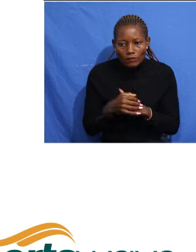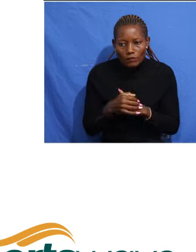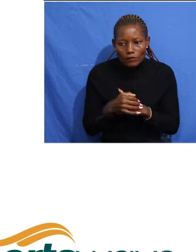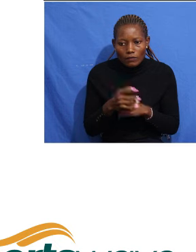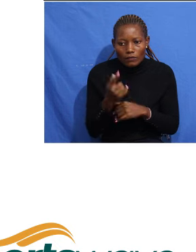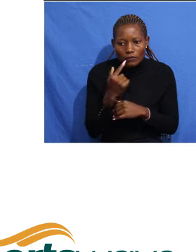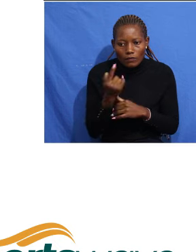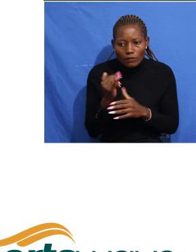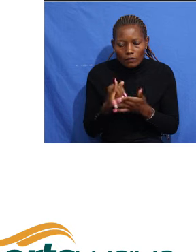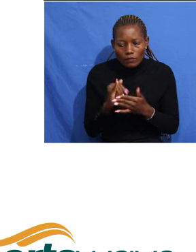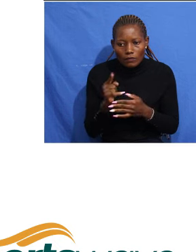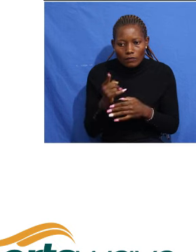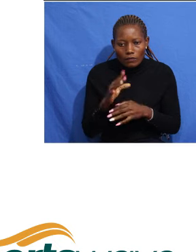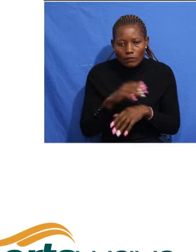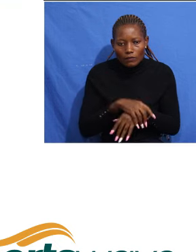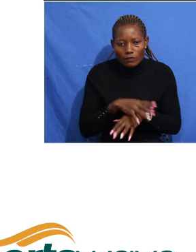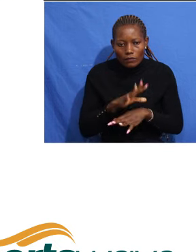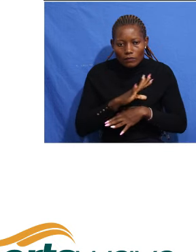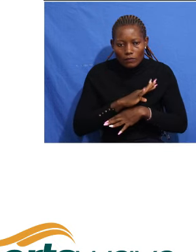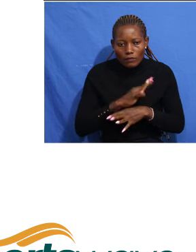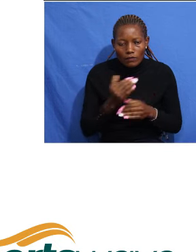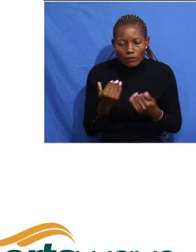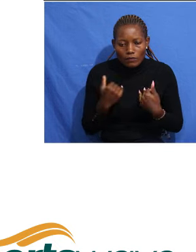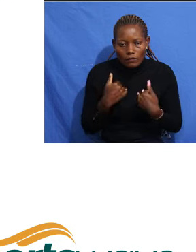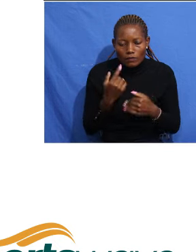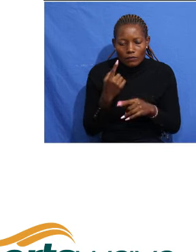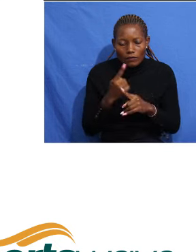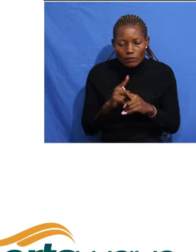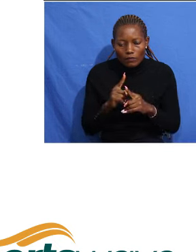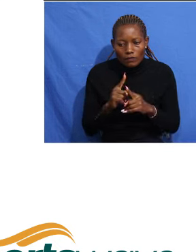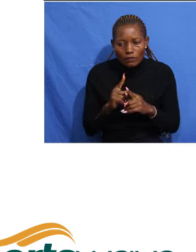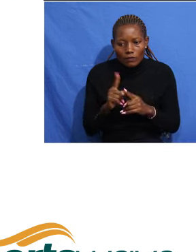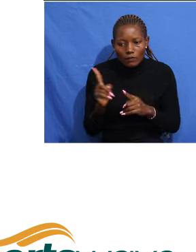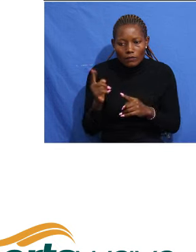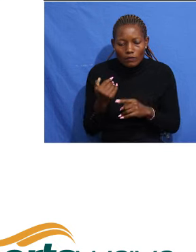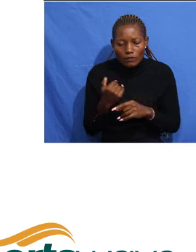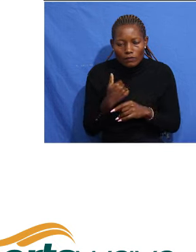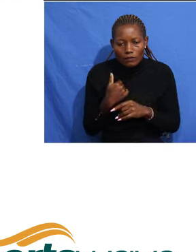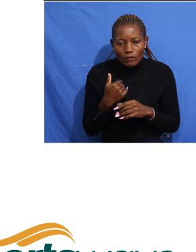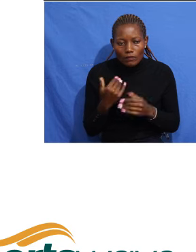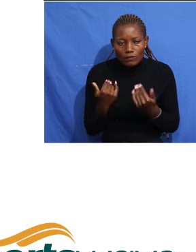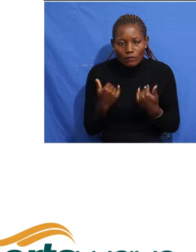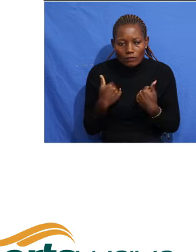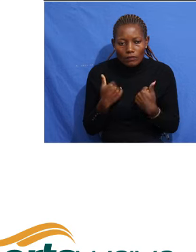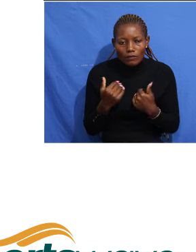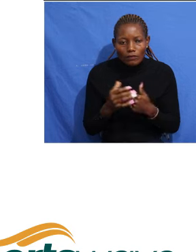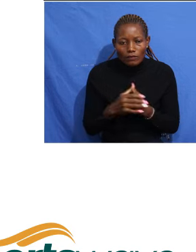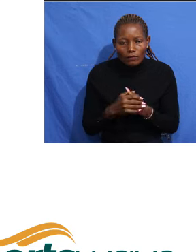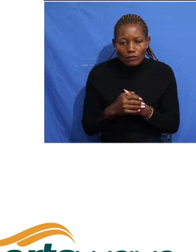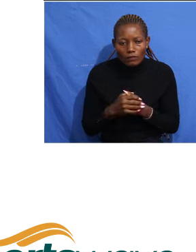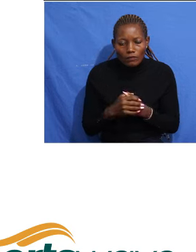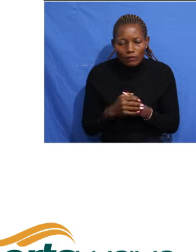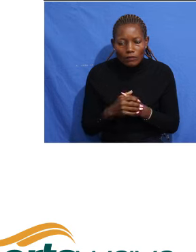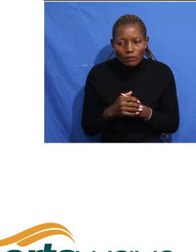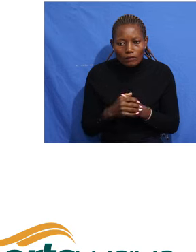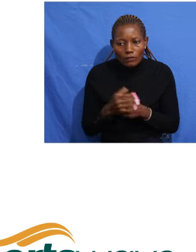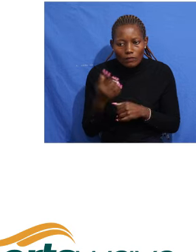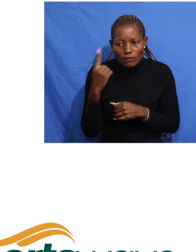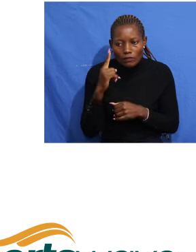said they were getting enough sleep, but actually they were having a sleep debt of average